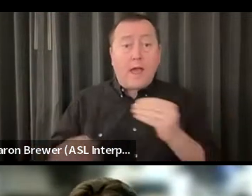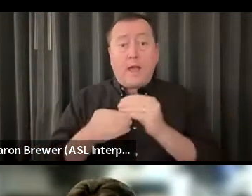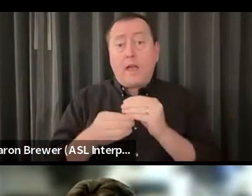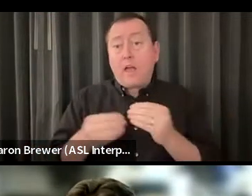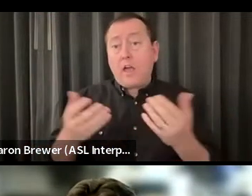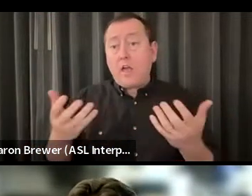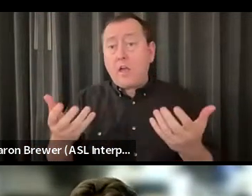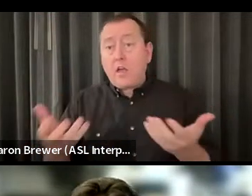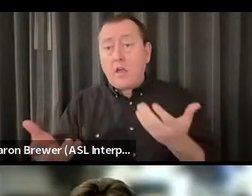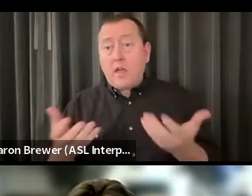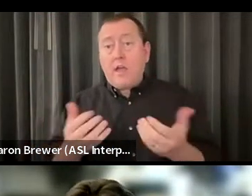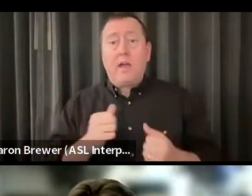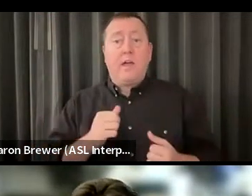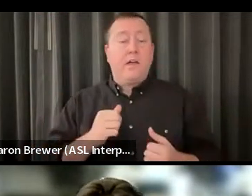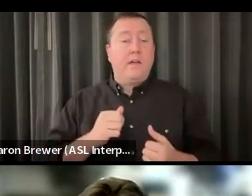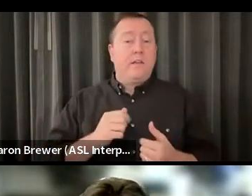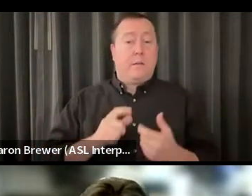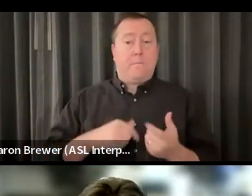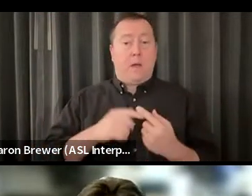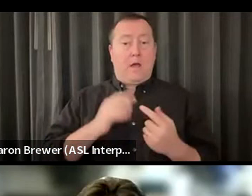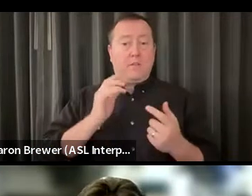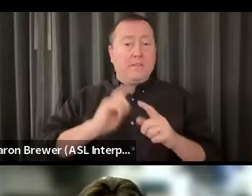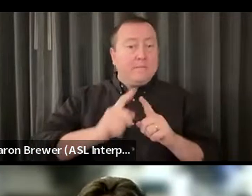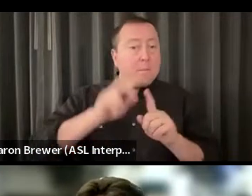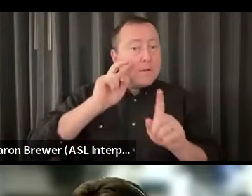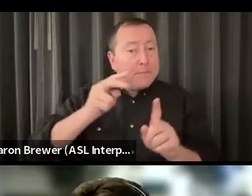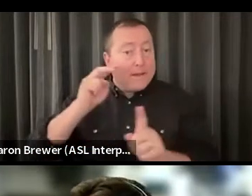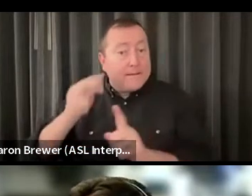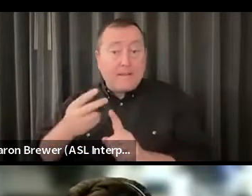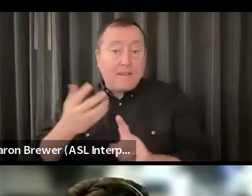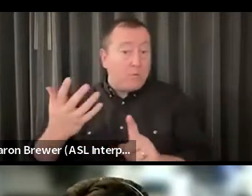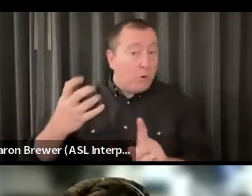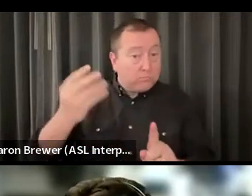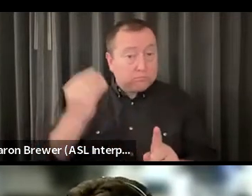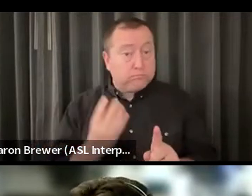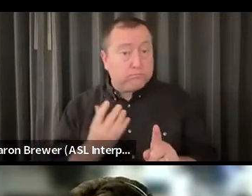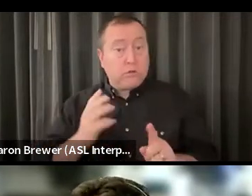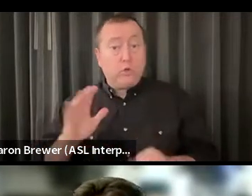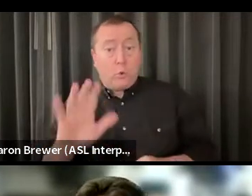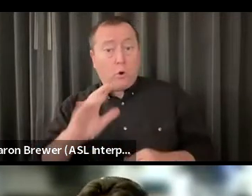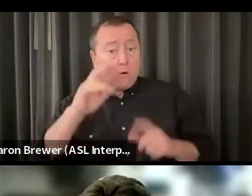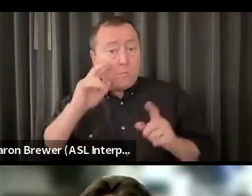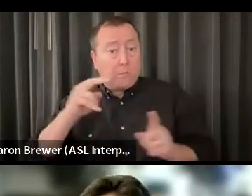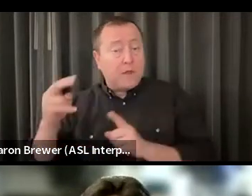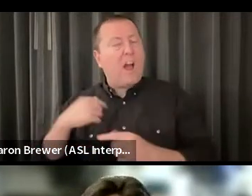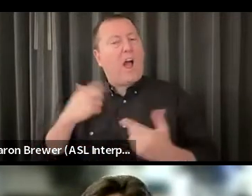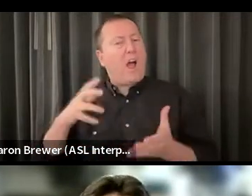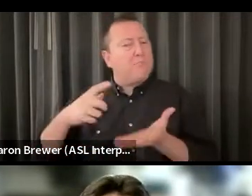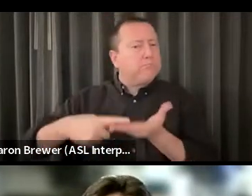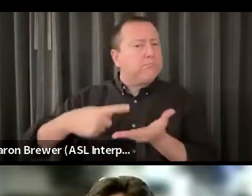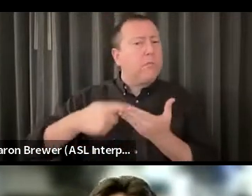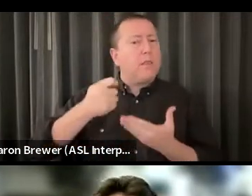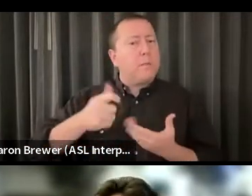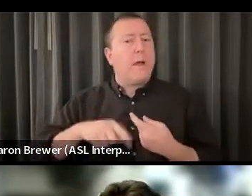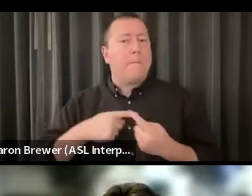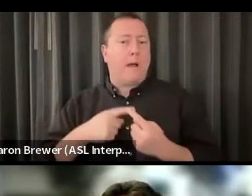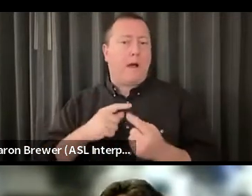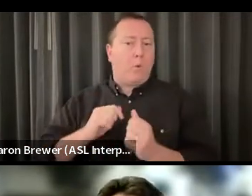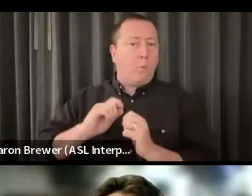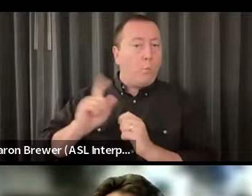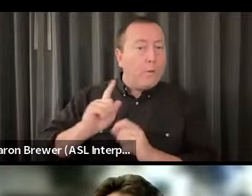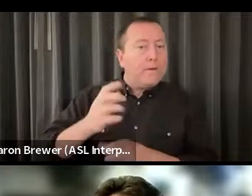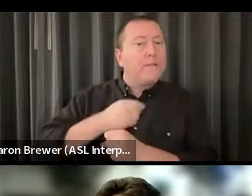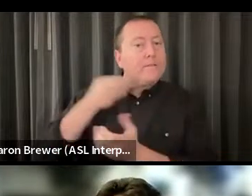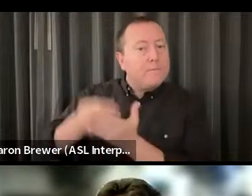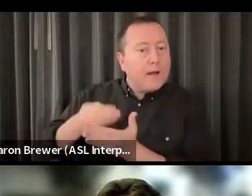of perspective? I talked a little bit about, the source of the funds, how it's a collaboration